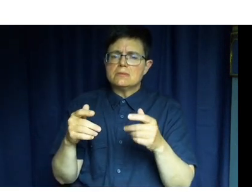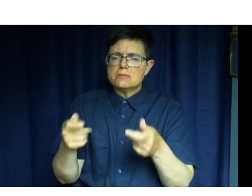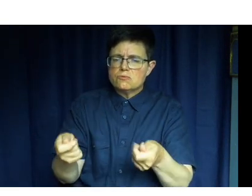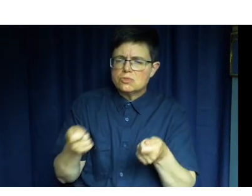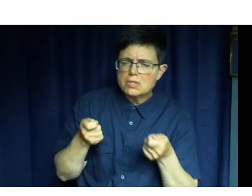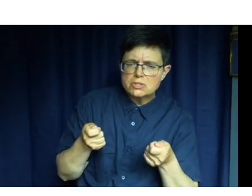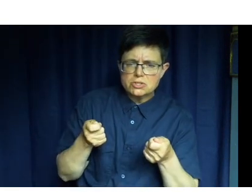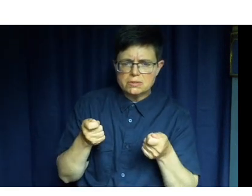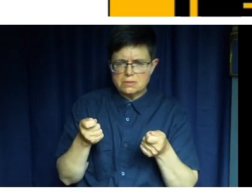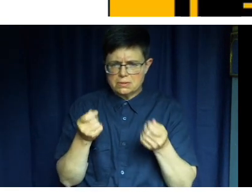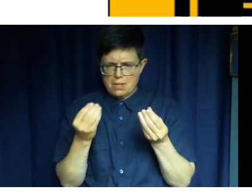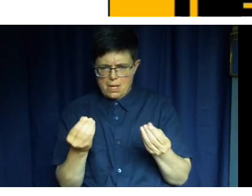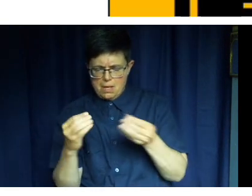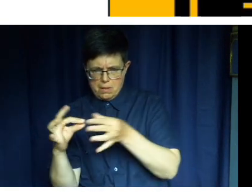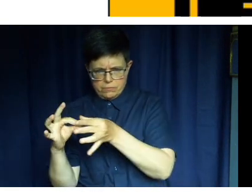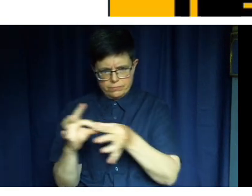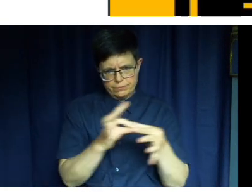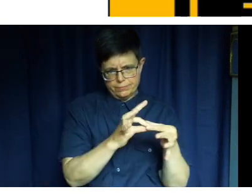restrictions.